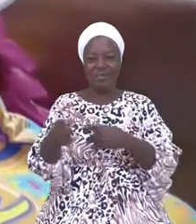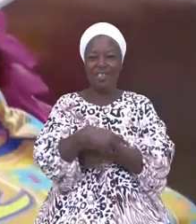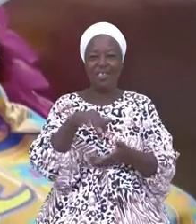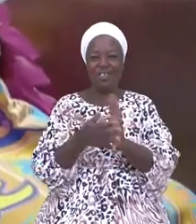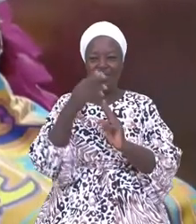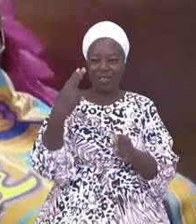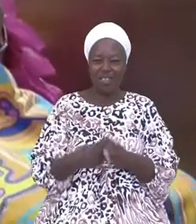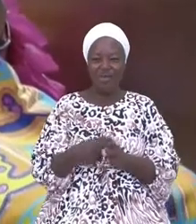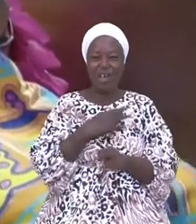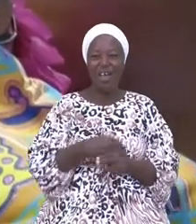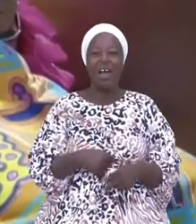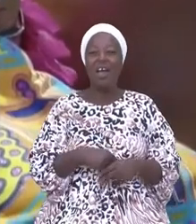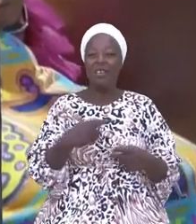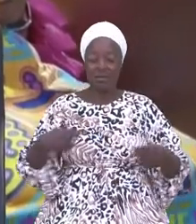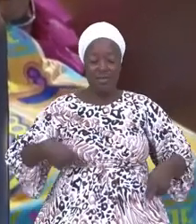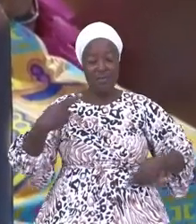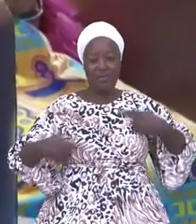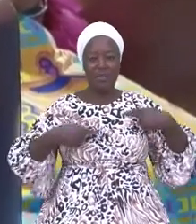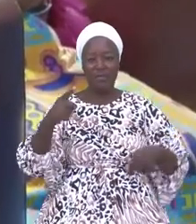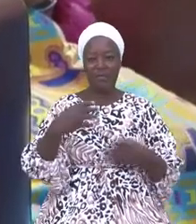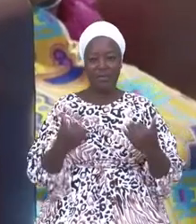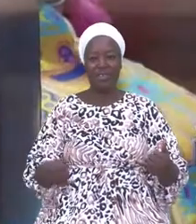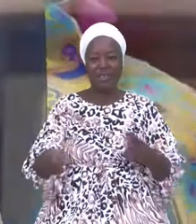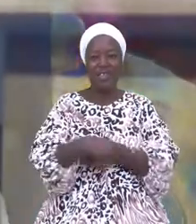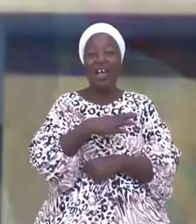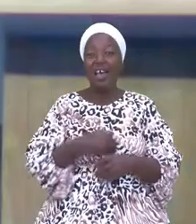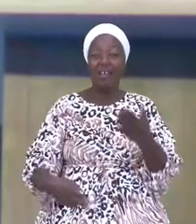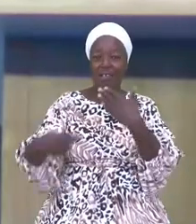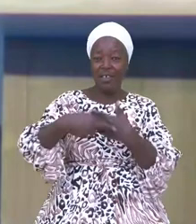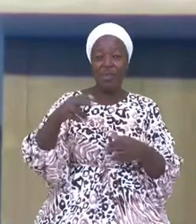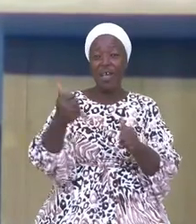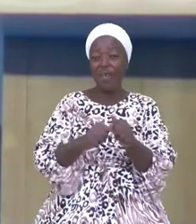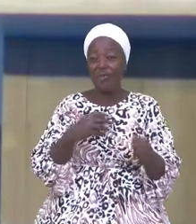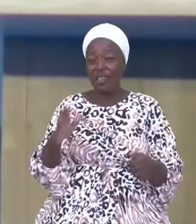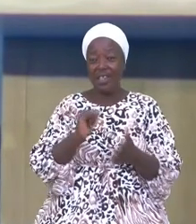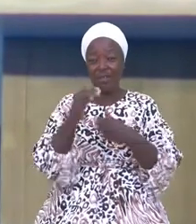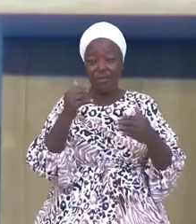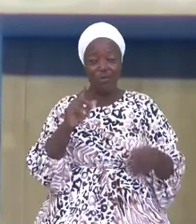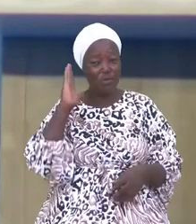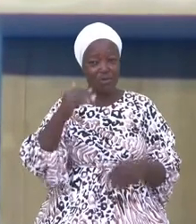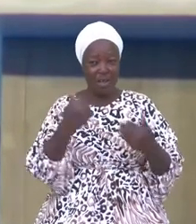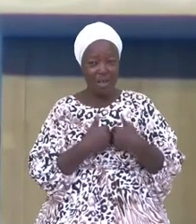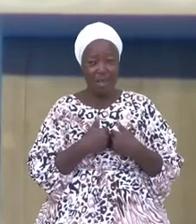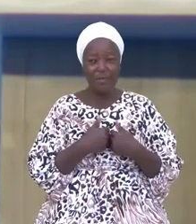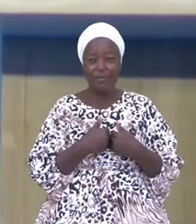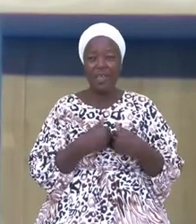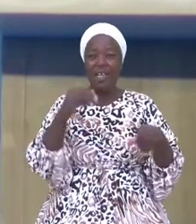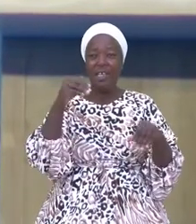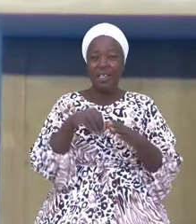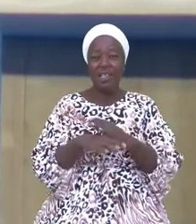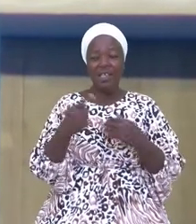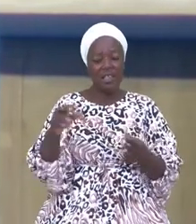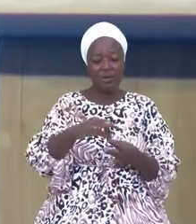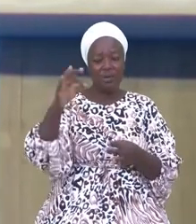will revive you today. He will restore everything you ought to have in a